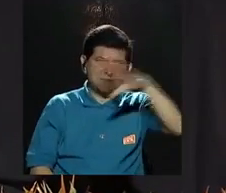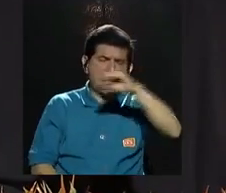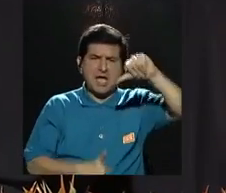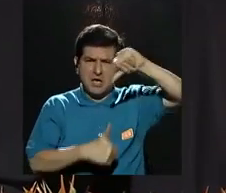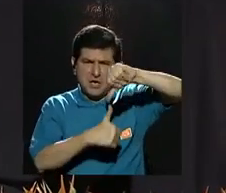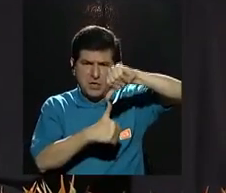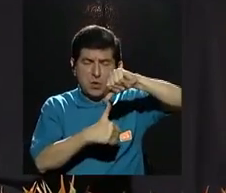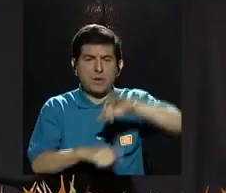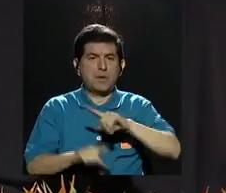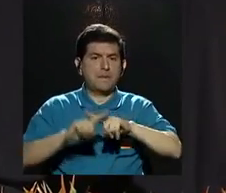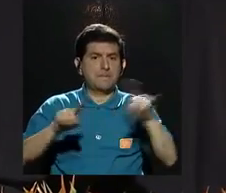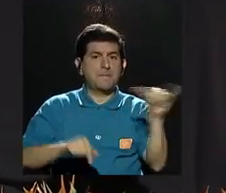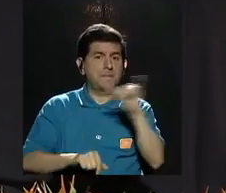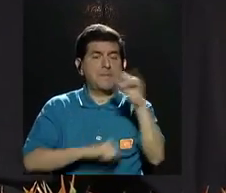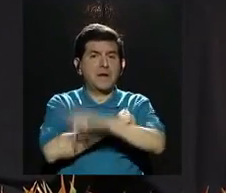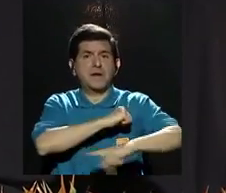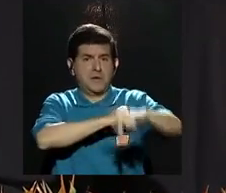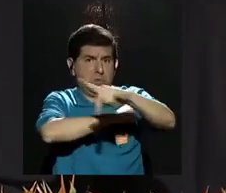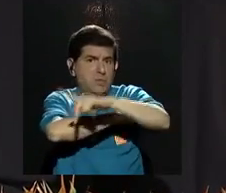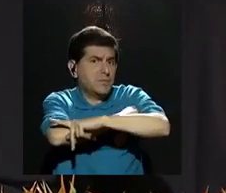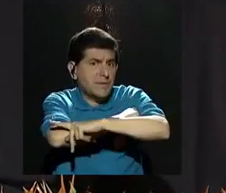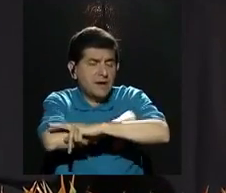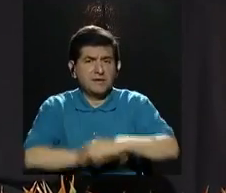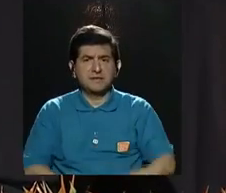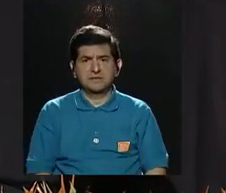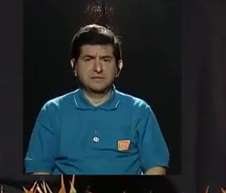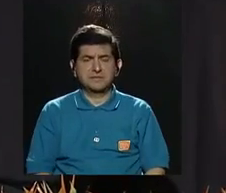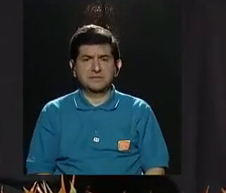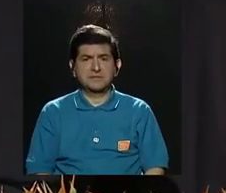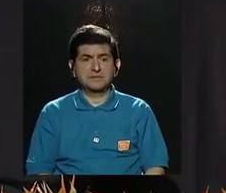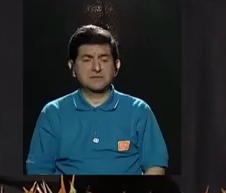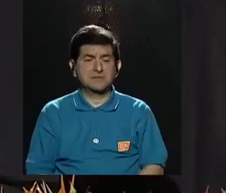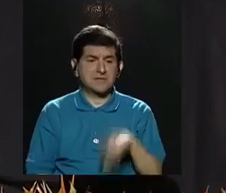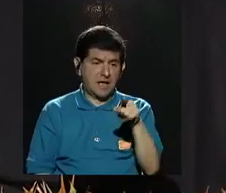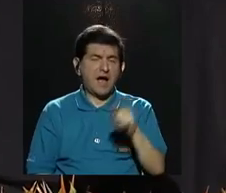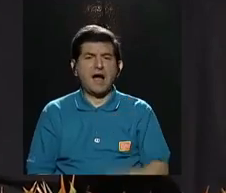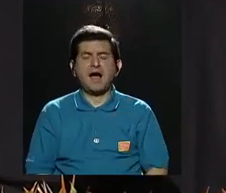from countries where Islam is a dominant religion.